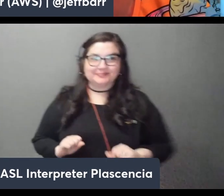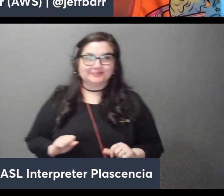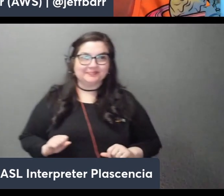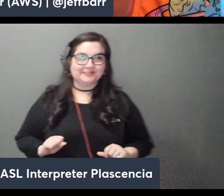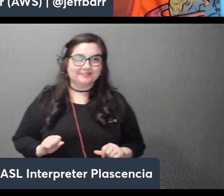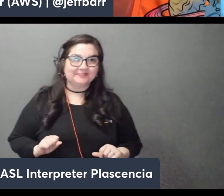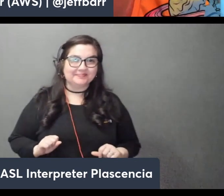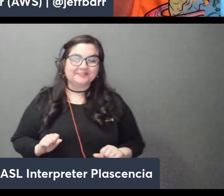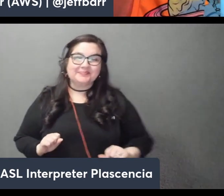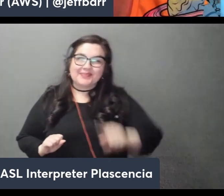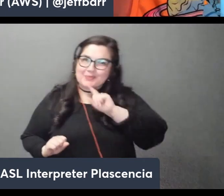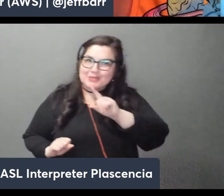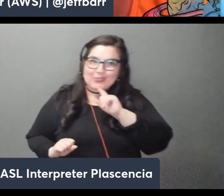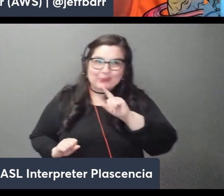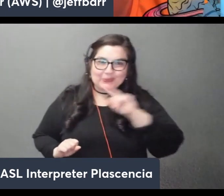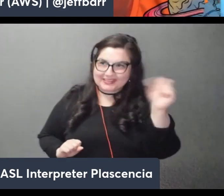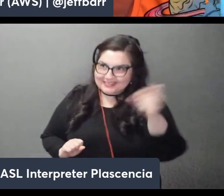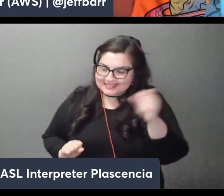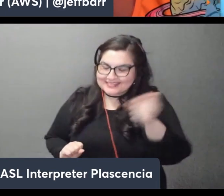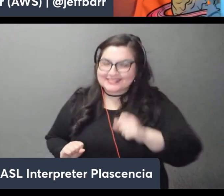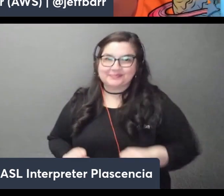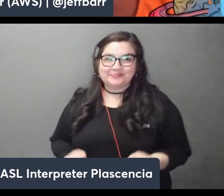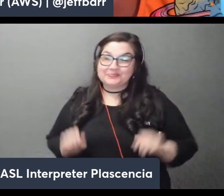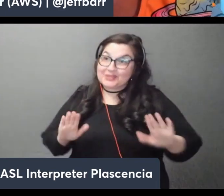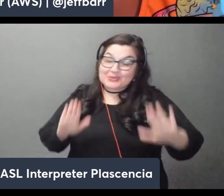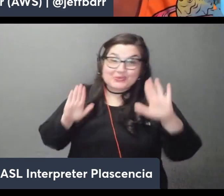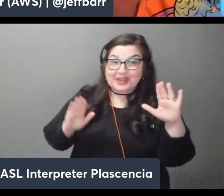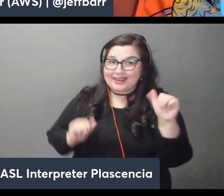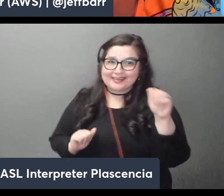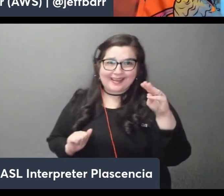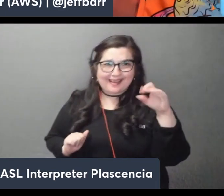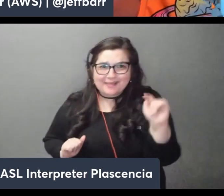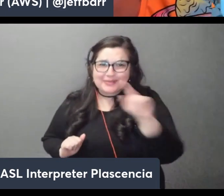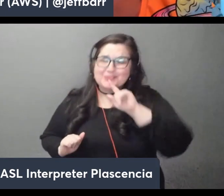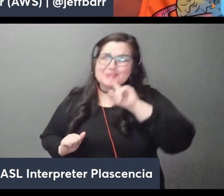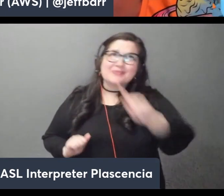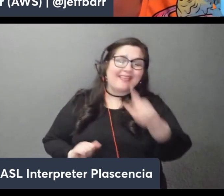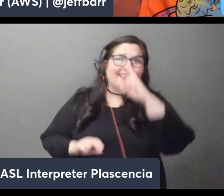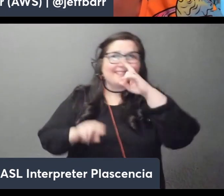Yep, absolutely. Great. All right, okay, Amit, this has been really fun.